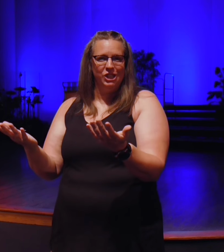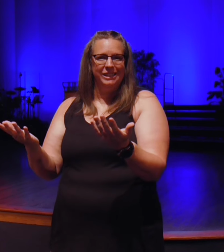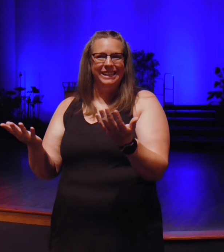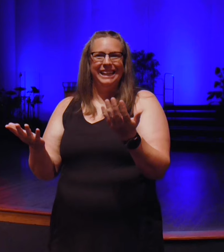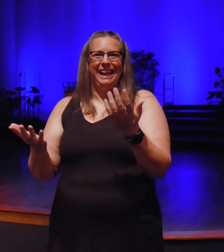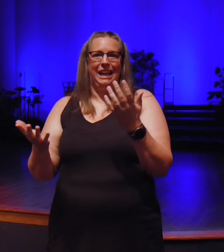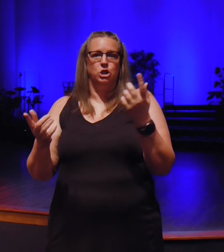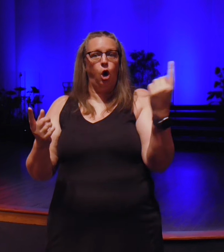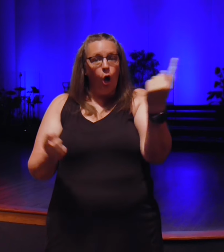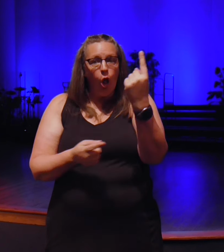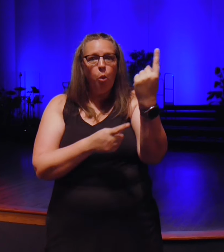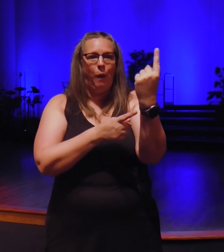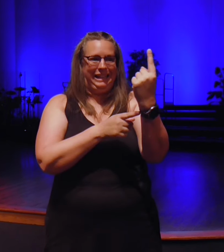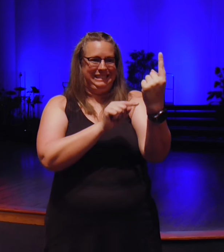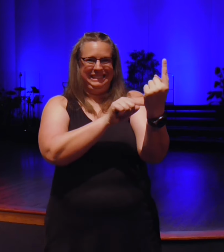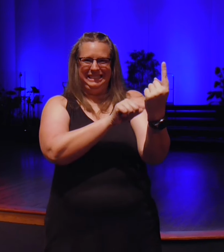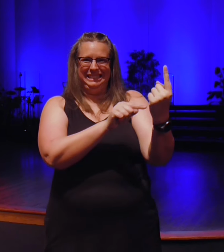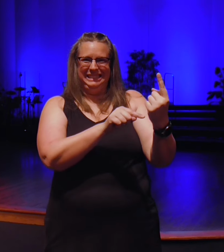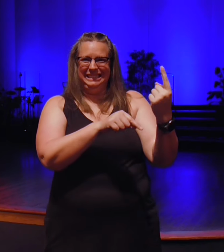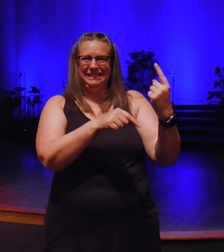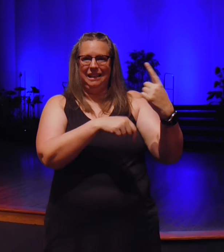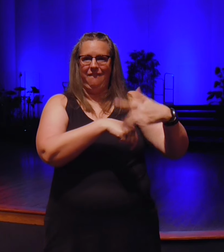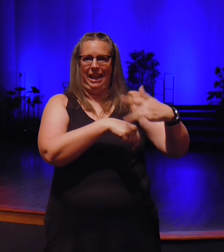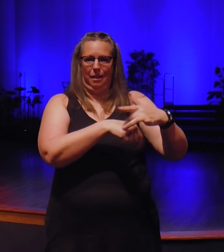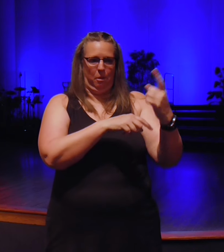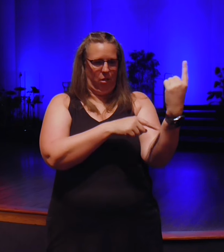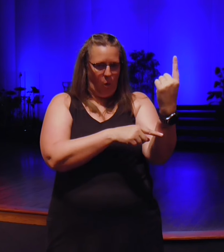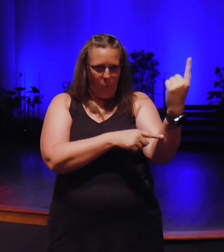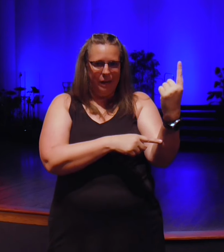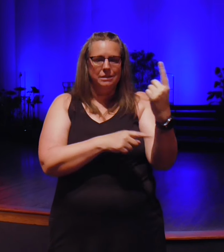It's always right there. Listen, listen, listen.